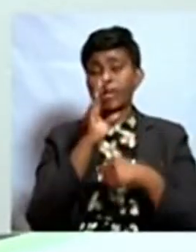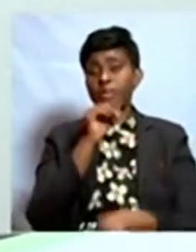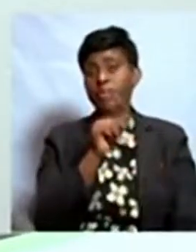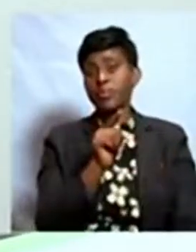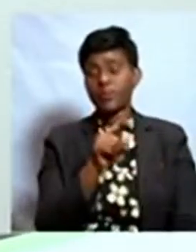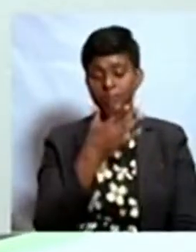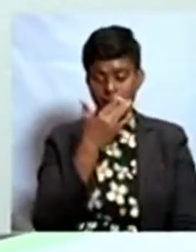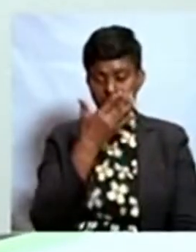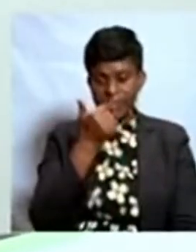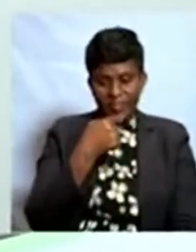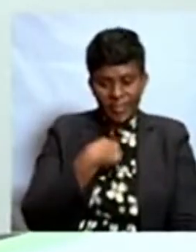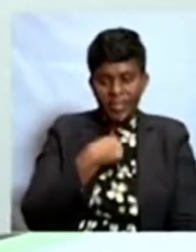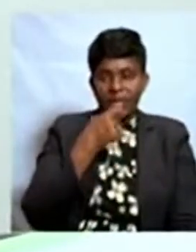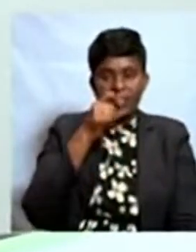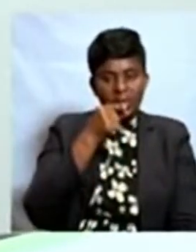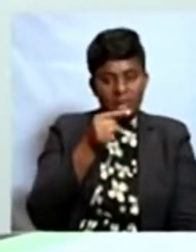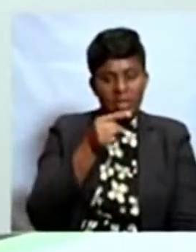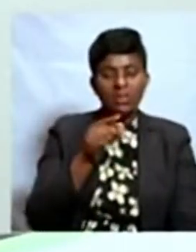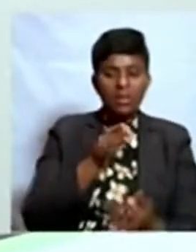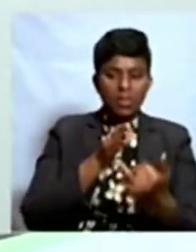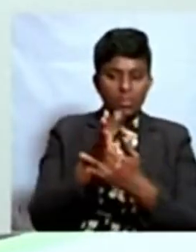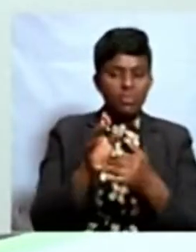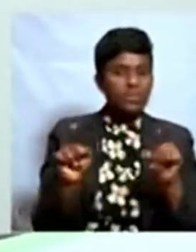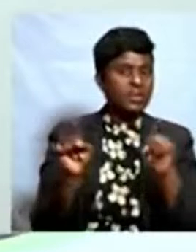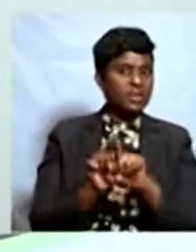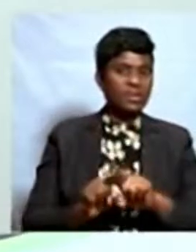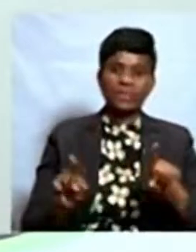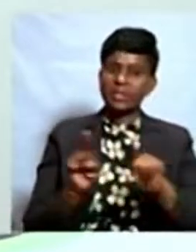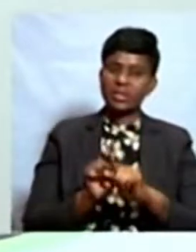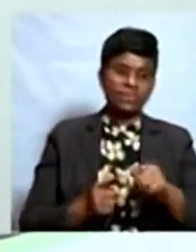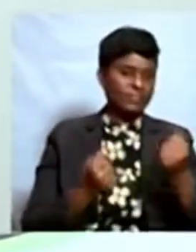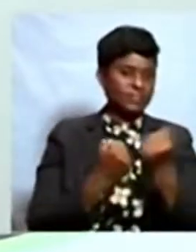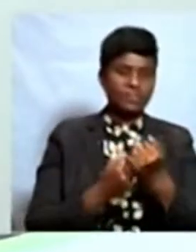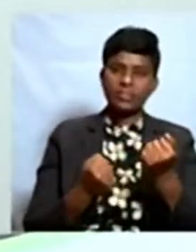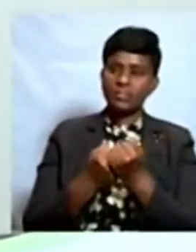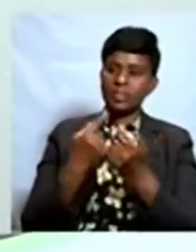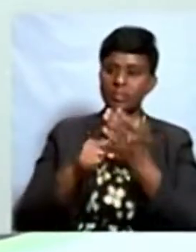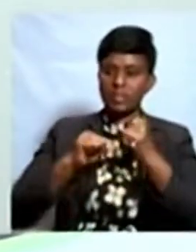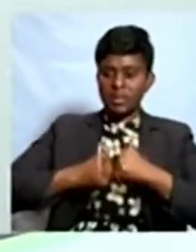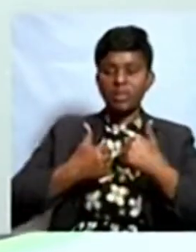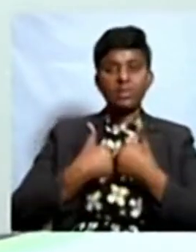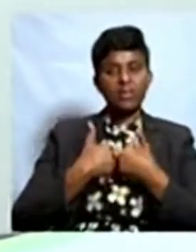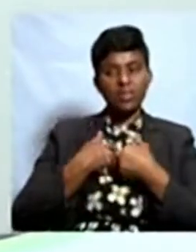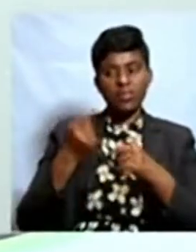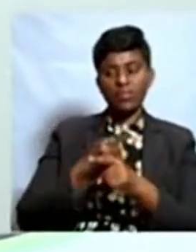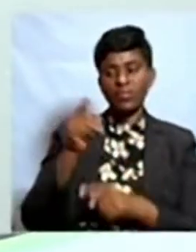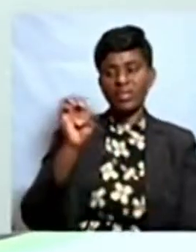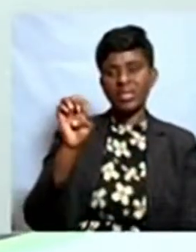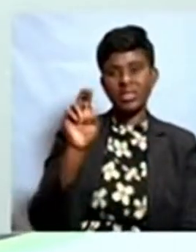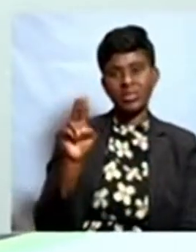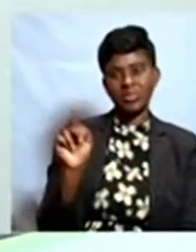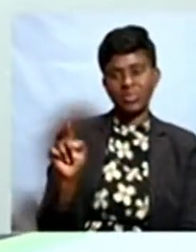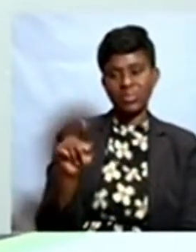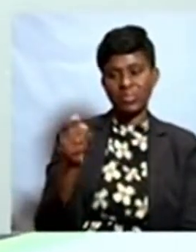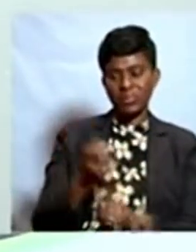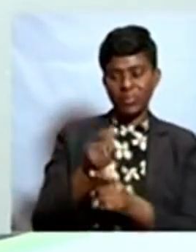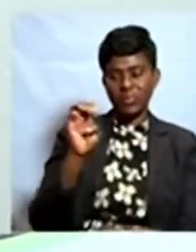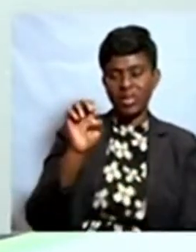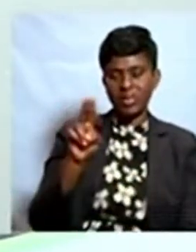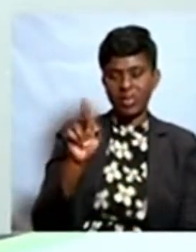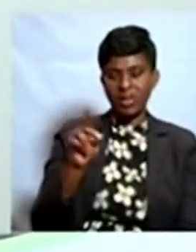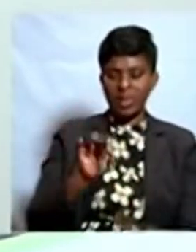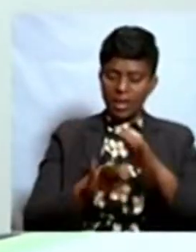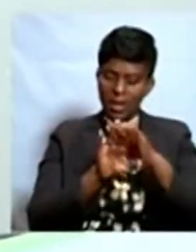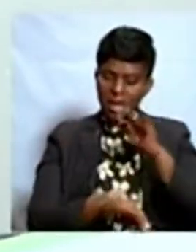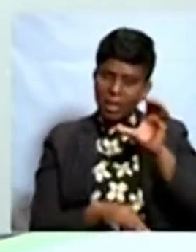And I must say that through the same support that we were getting from the EU under the